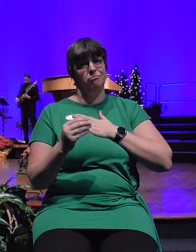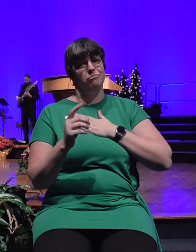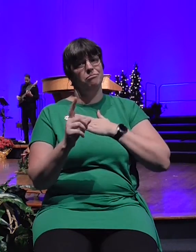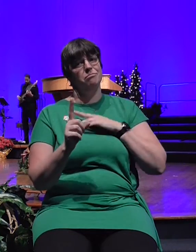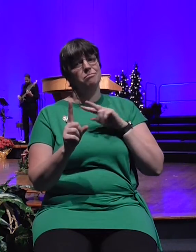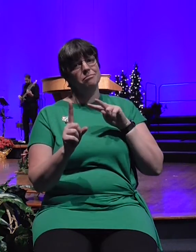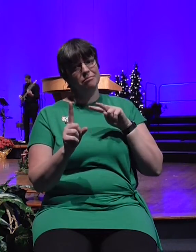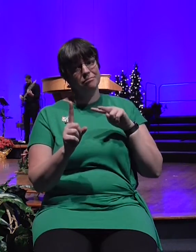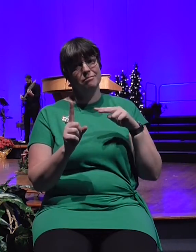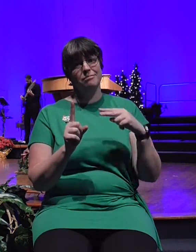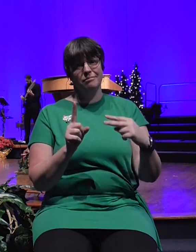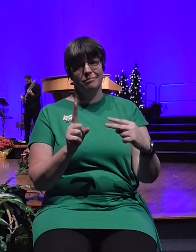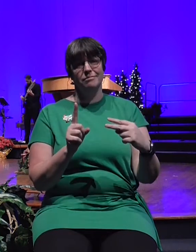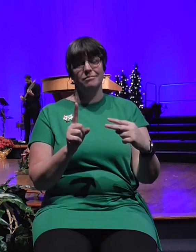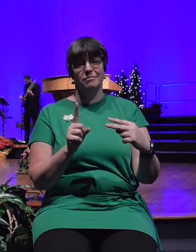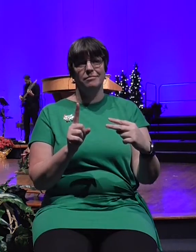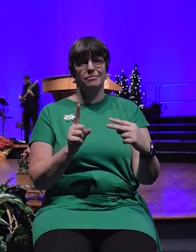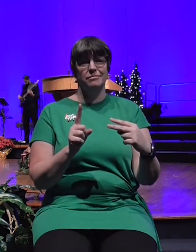to